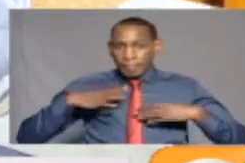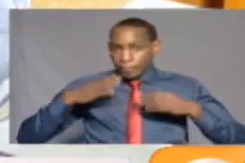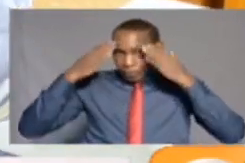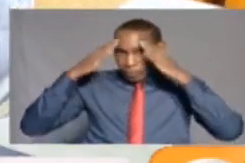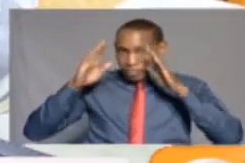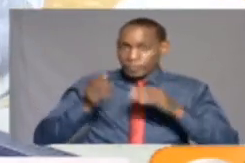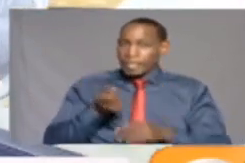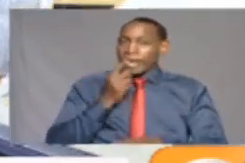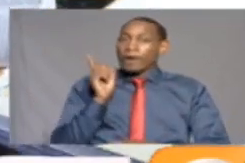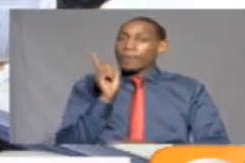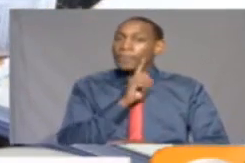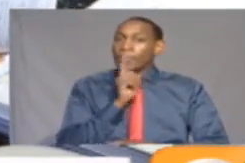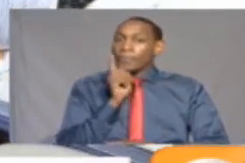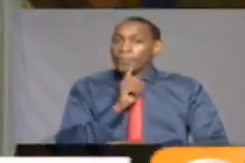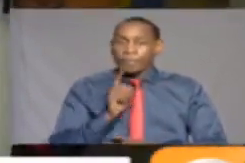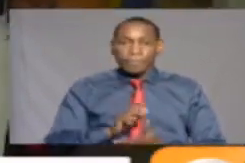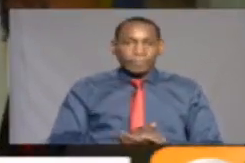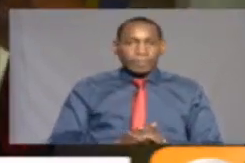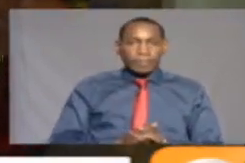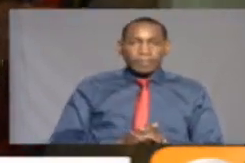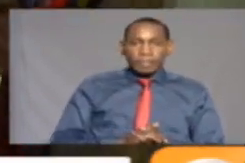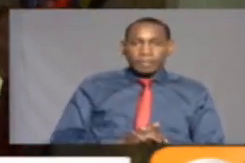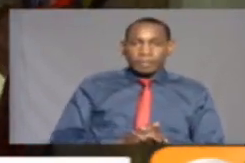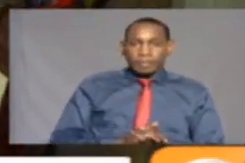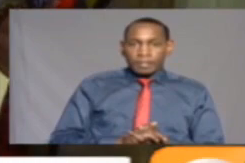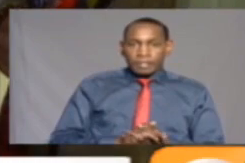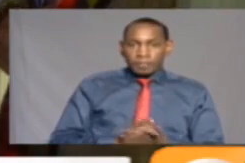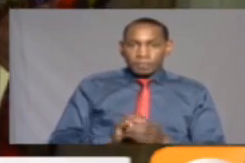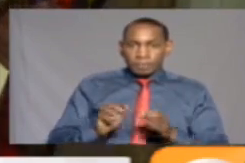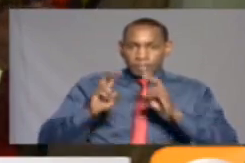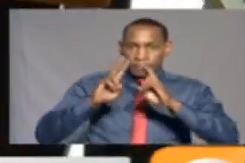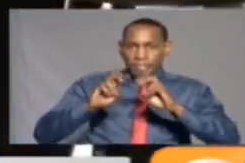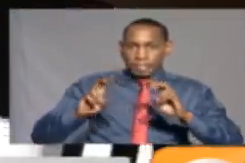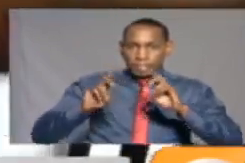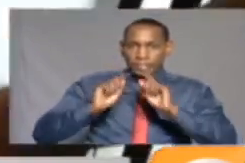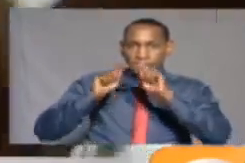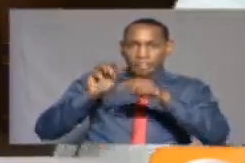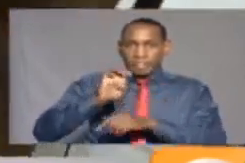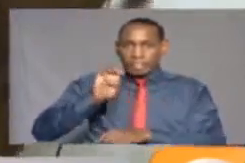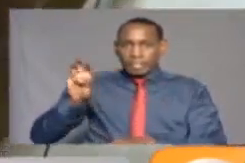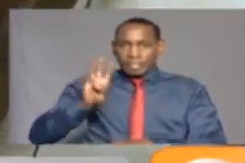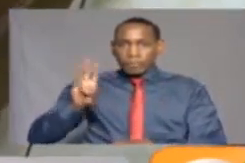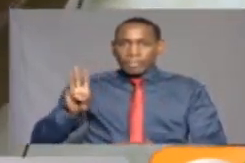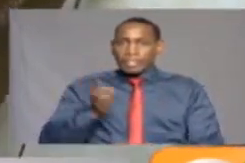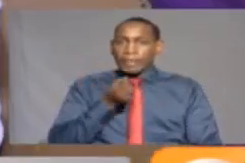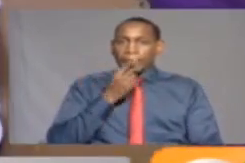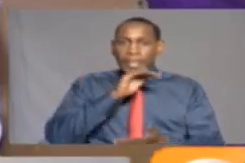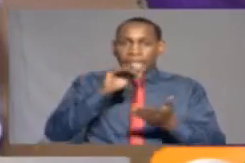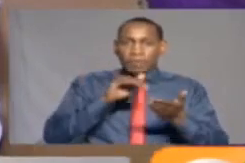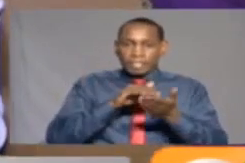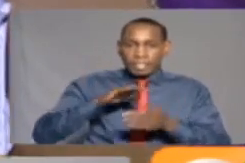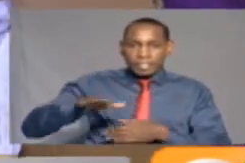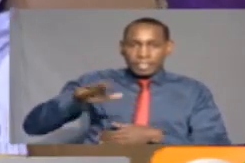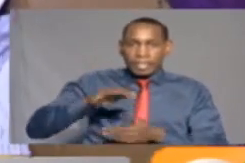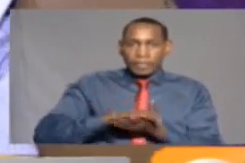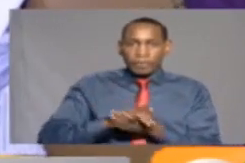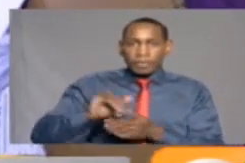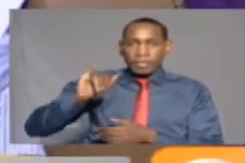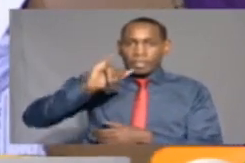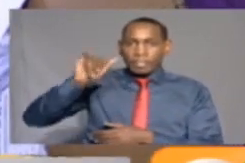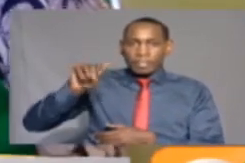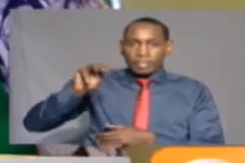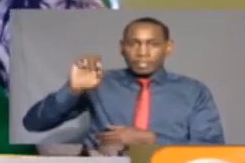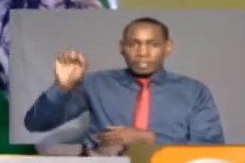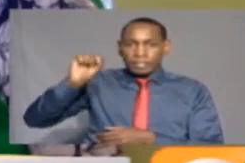we have instruction. The parcel led us here, the East and West Medical Center, located at Jameson Court on